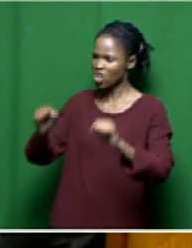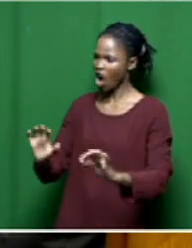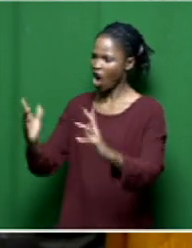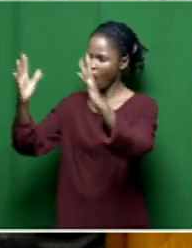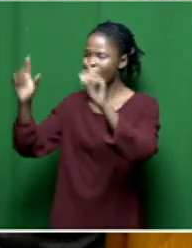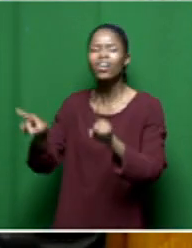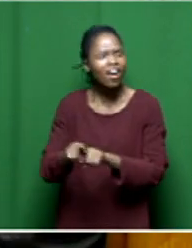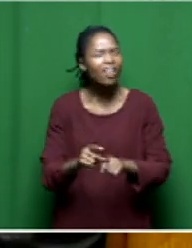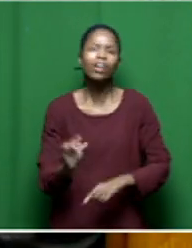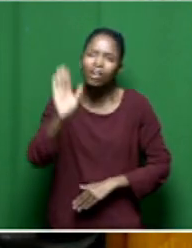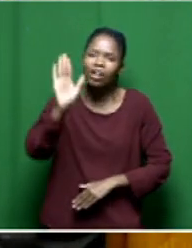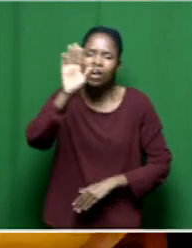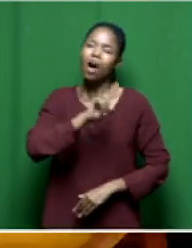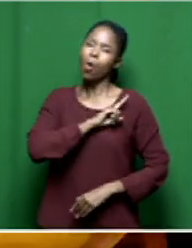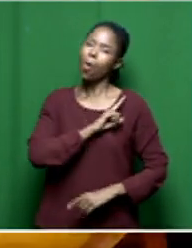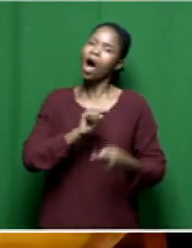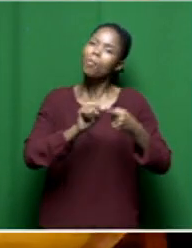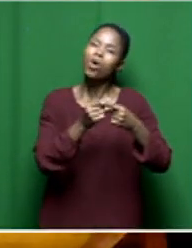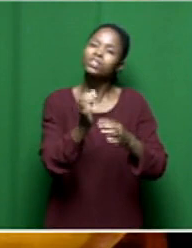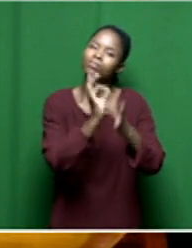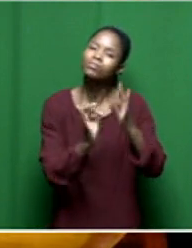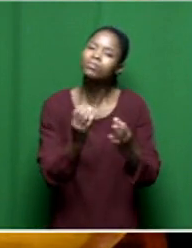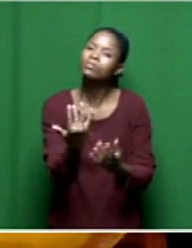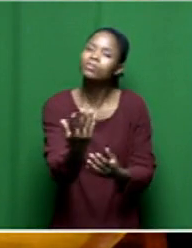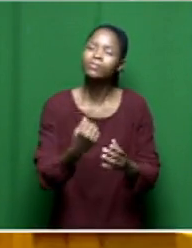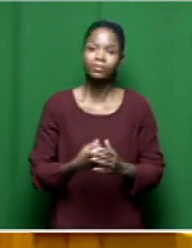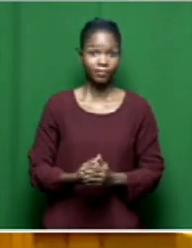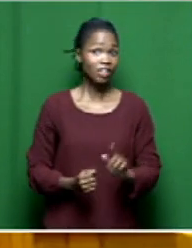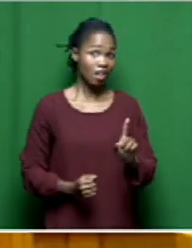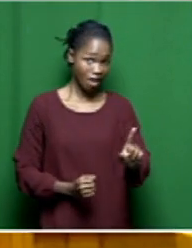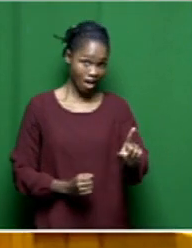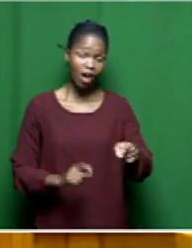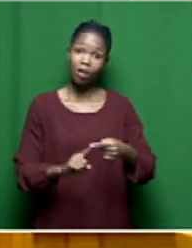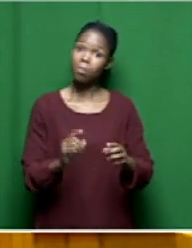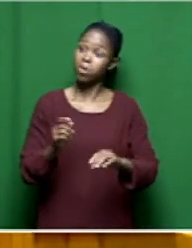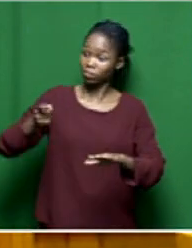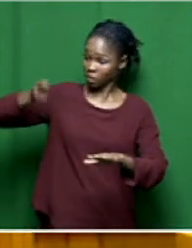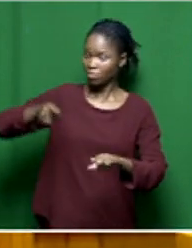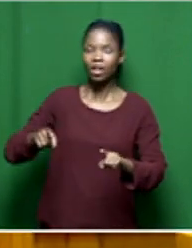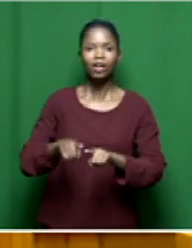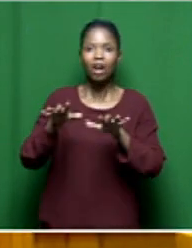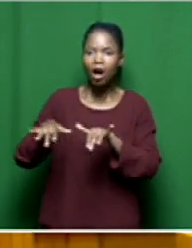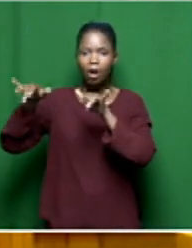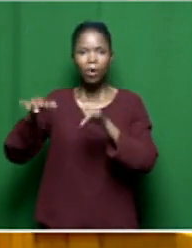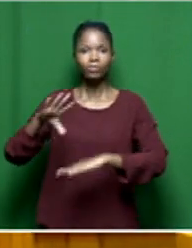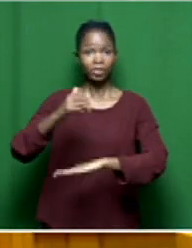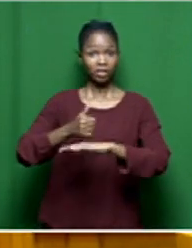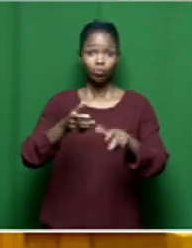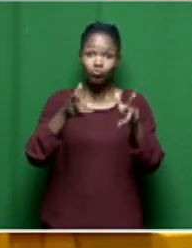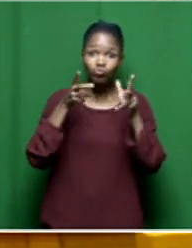Can you find out what is the point of order? Well, the point of order, Speaker, is that we cannot sit here in this